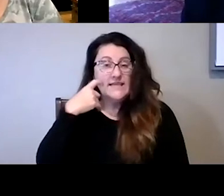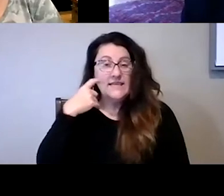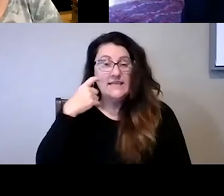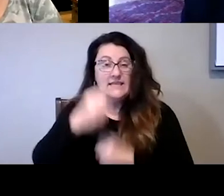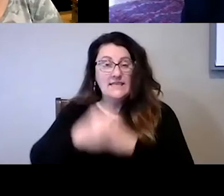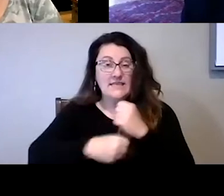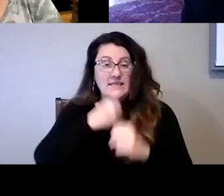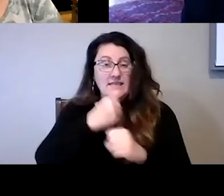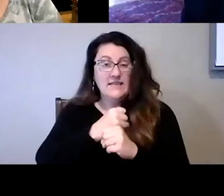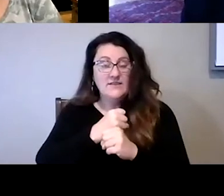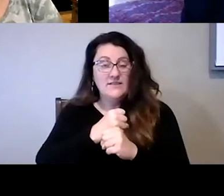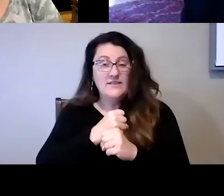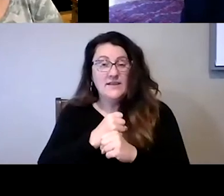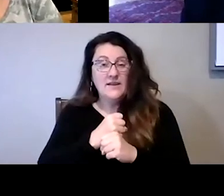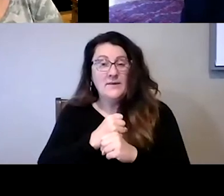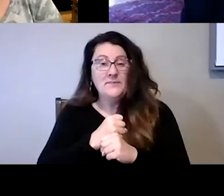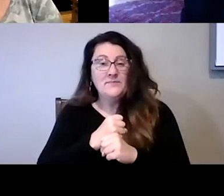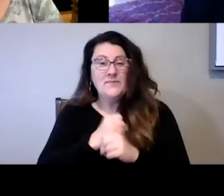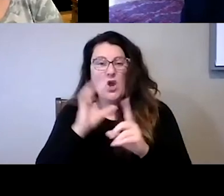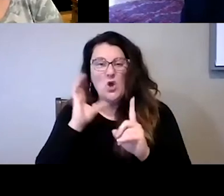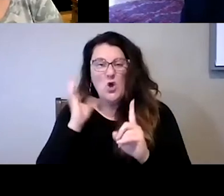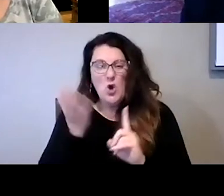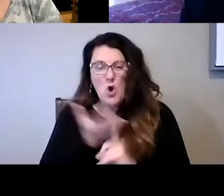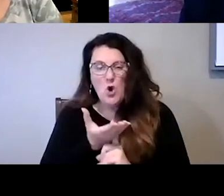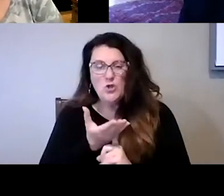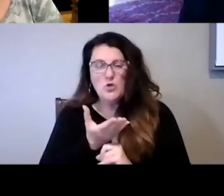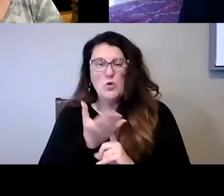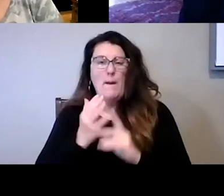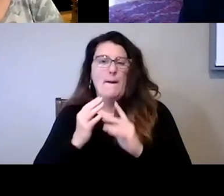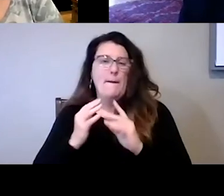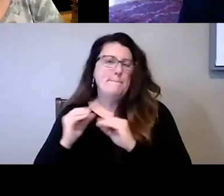years, there has been a cultural movement,